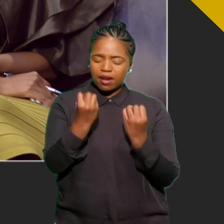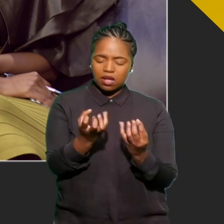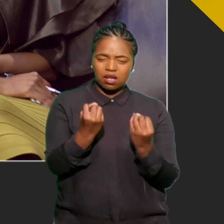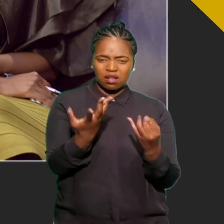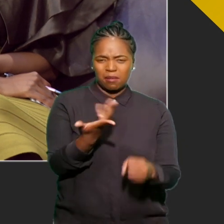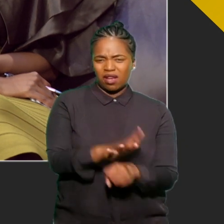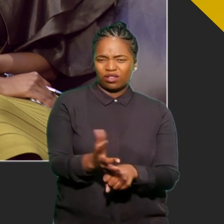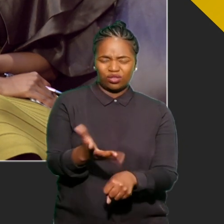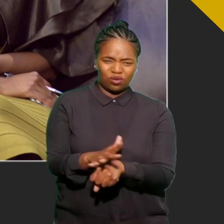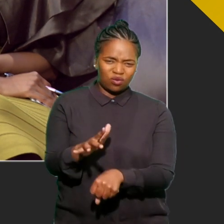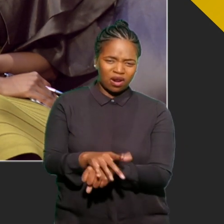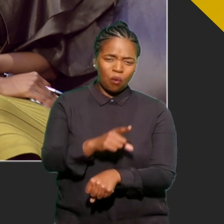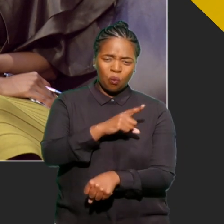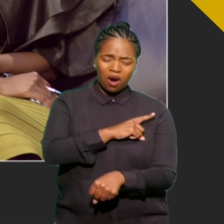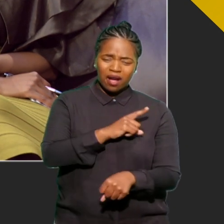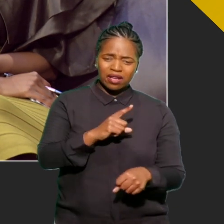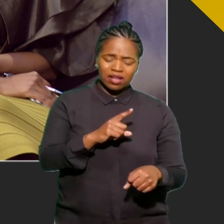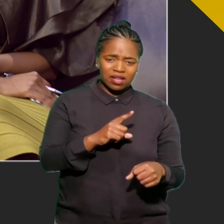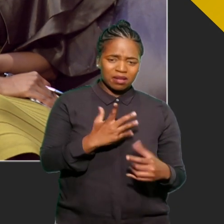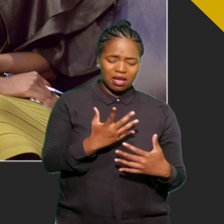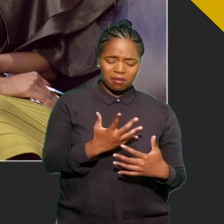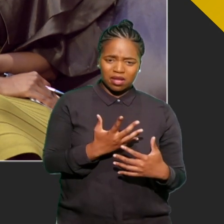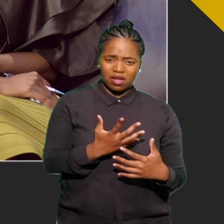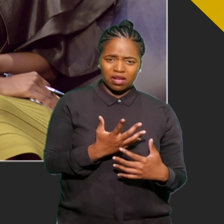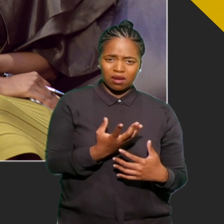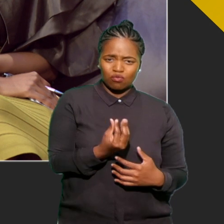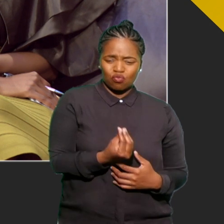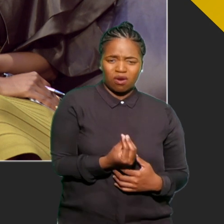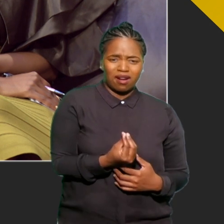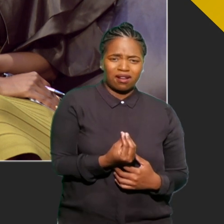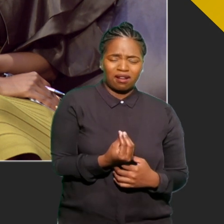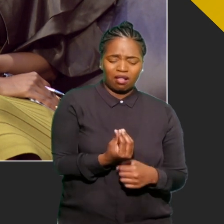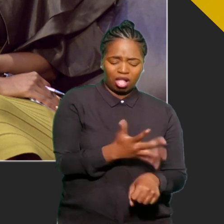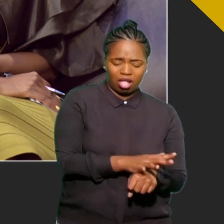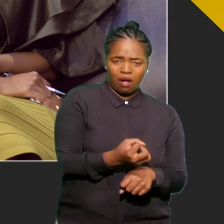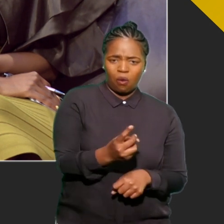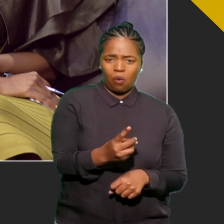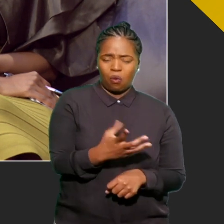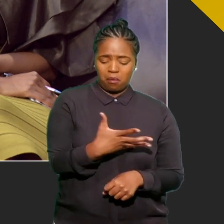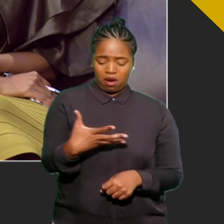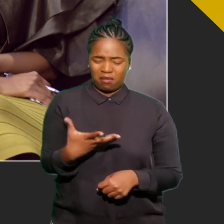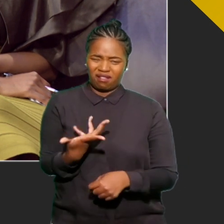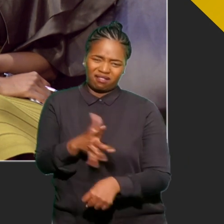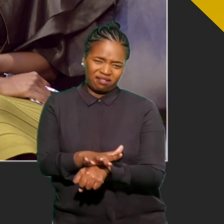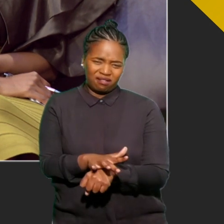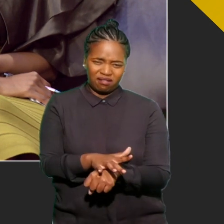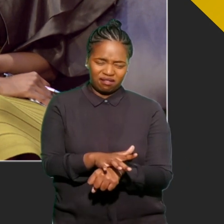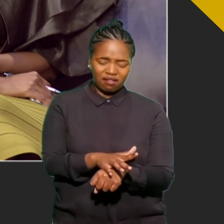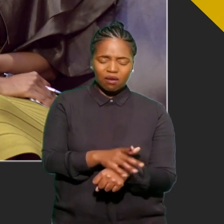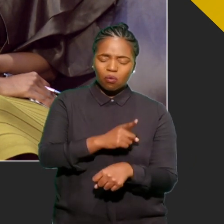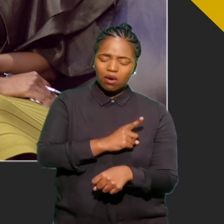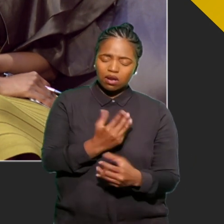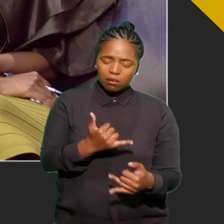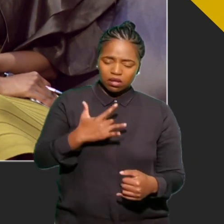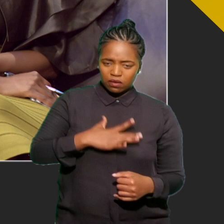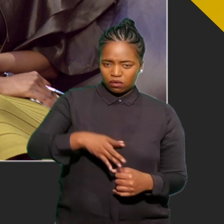abaphumla sewodini due to the fact that akuzophuma ingane or kuzophuma uma wengane, and which is a sad reality. But namhlanje sifuna ukufunda, sifuna ukukhula. We're